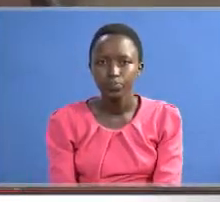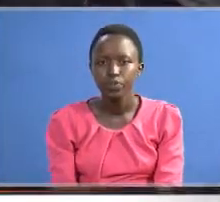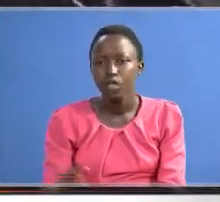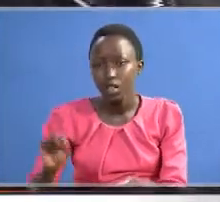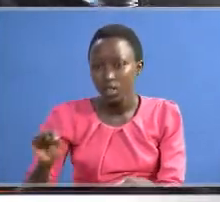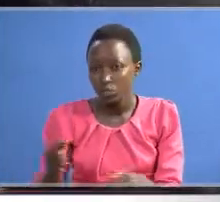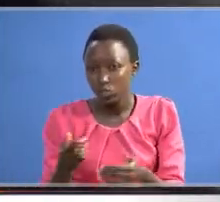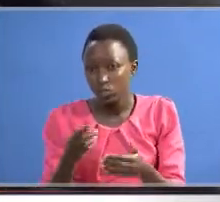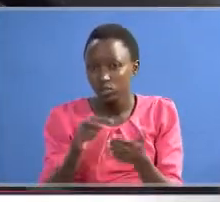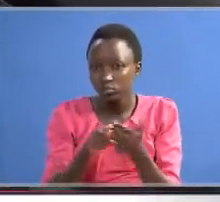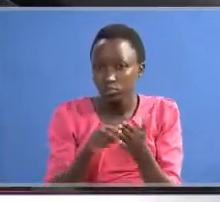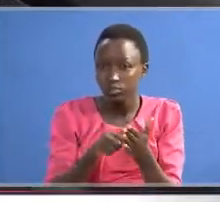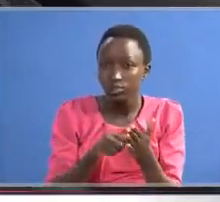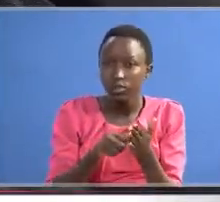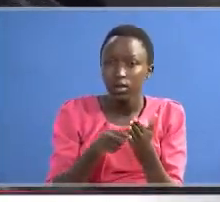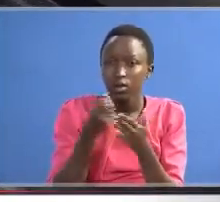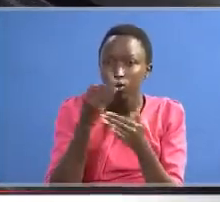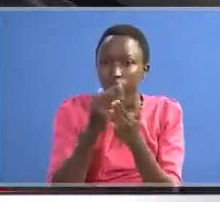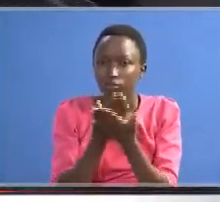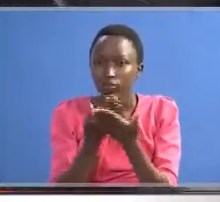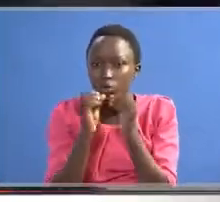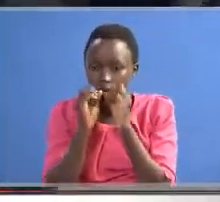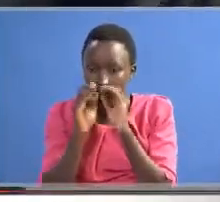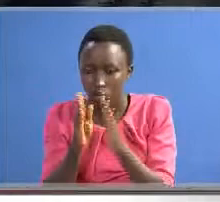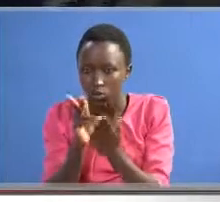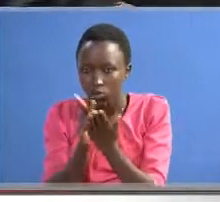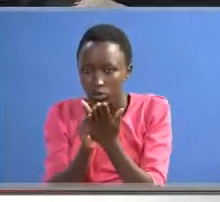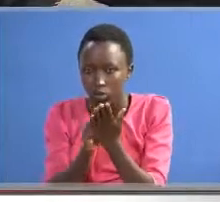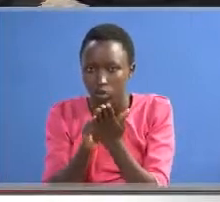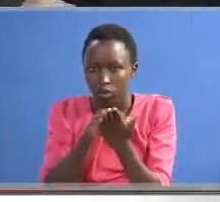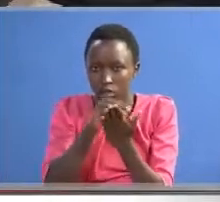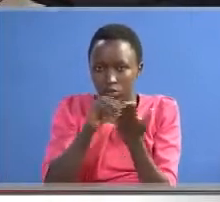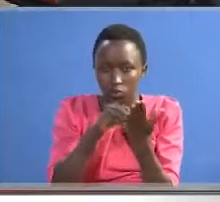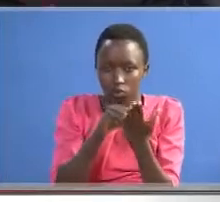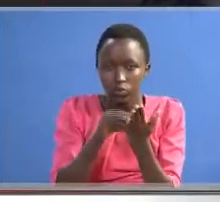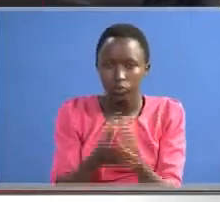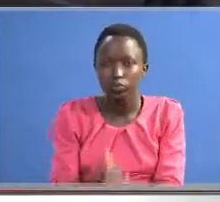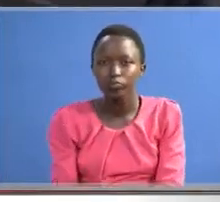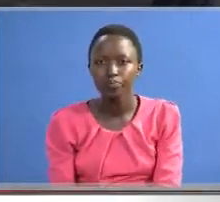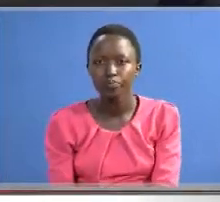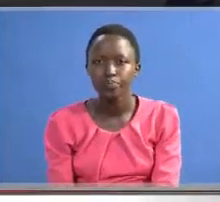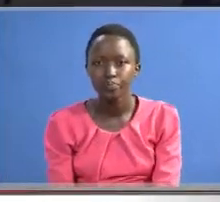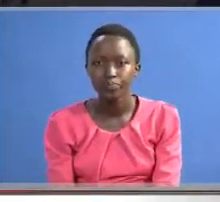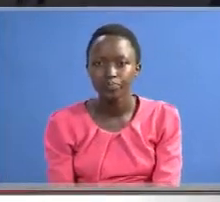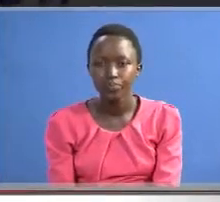Thousands of these are applied to assets and the information is stored on a central database.